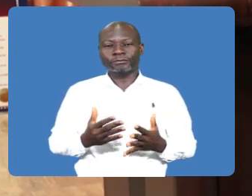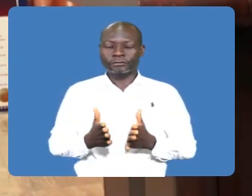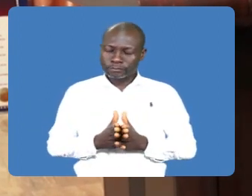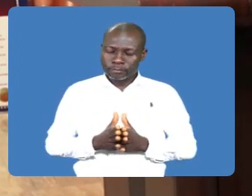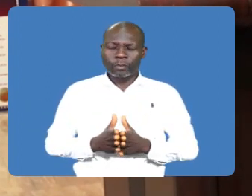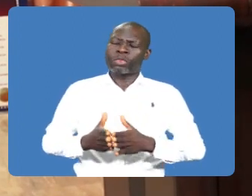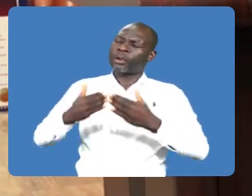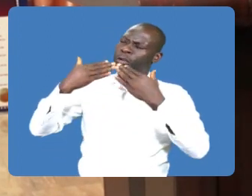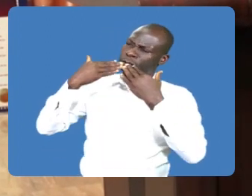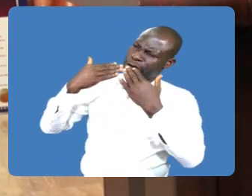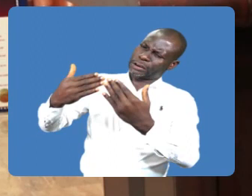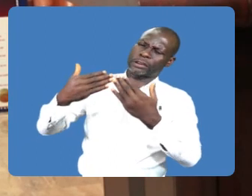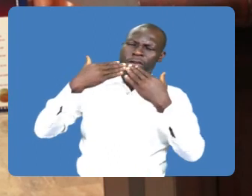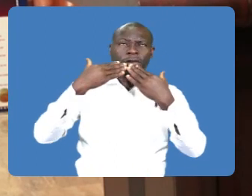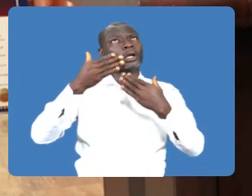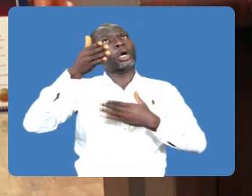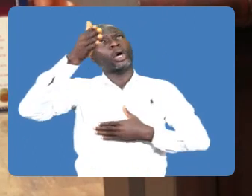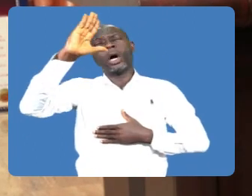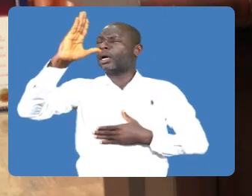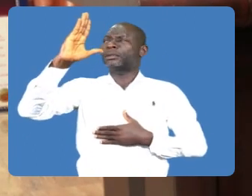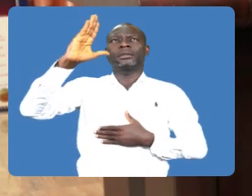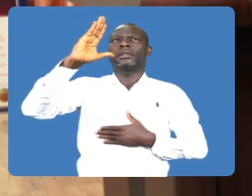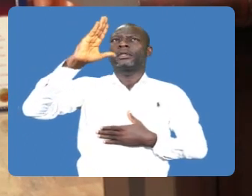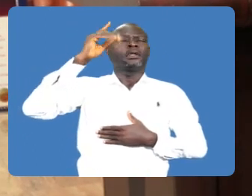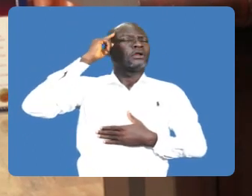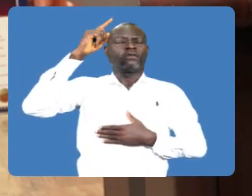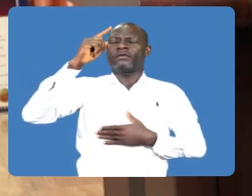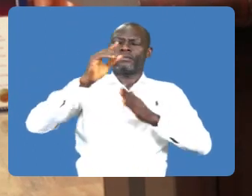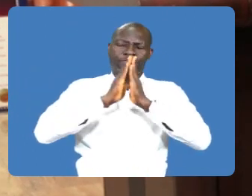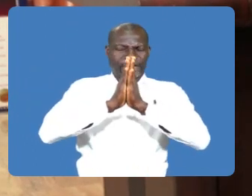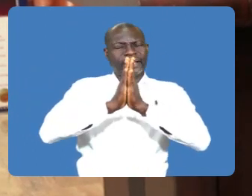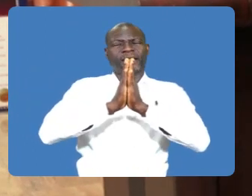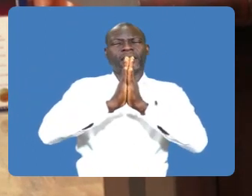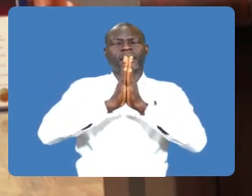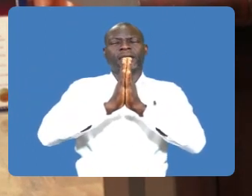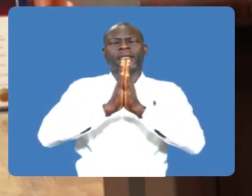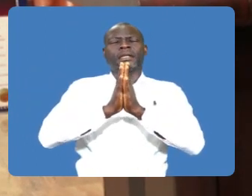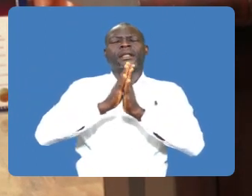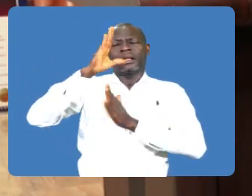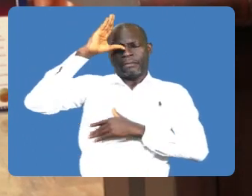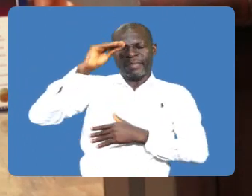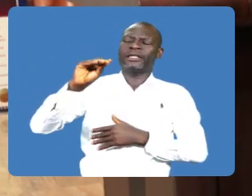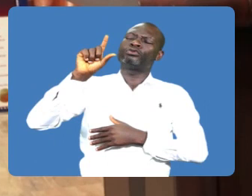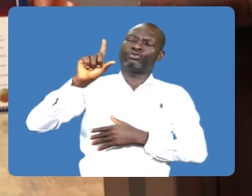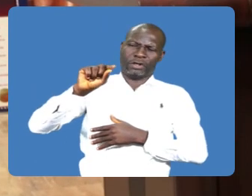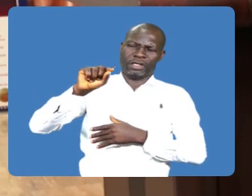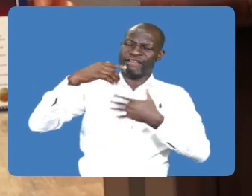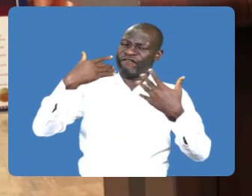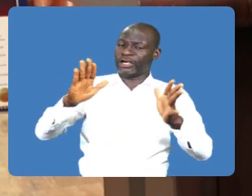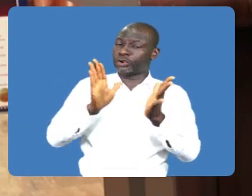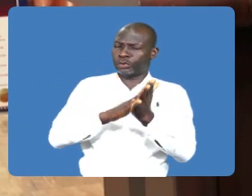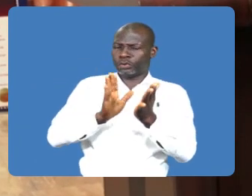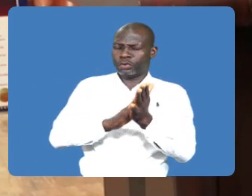age. Sir aseda enyina enkoma ye nyankopon no. Ye bo empire sir. E member no a